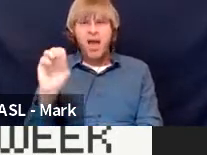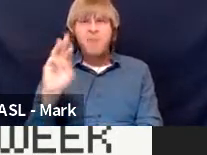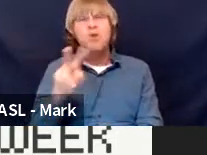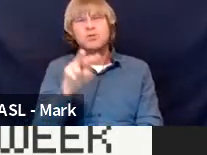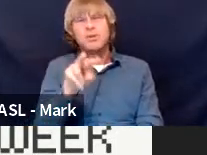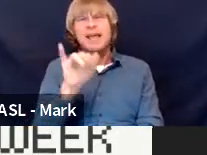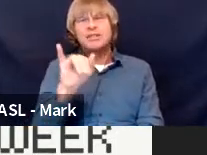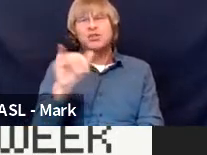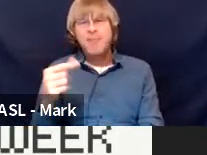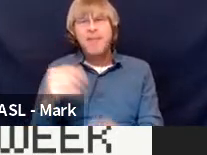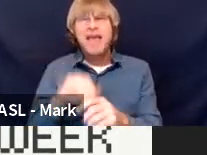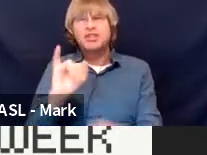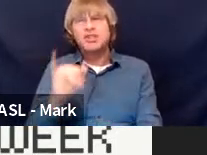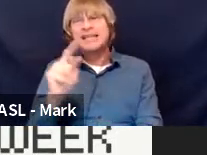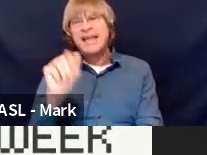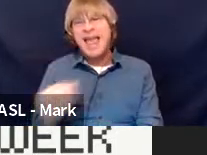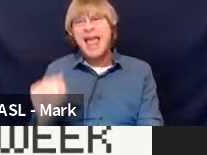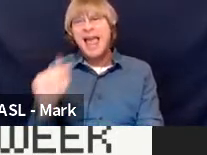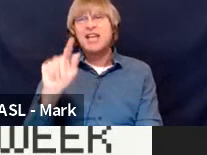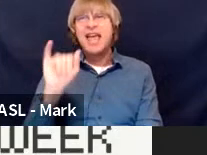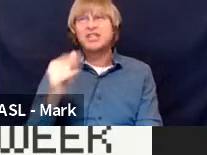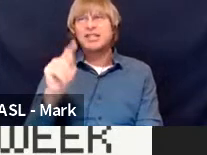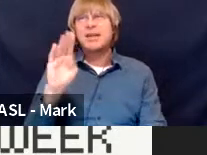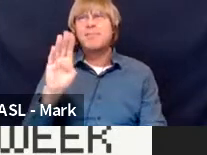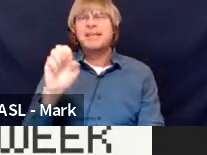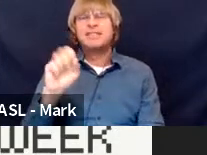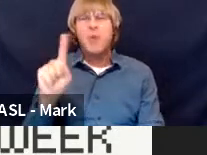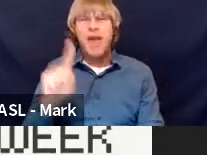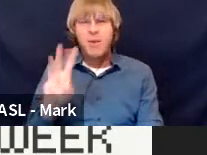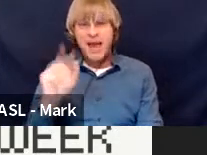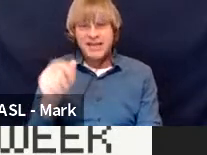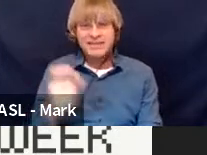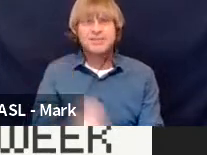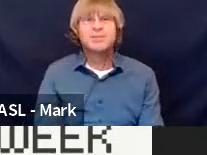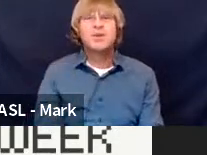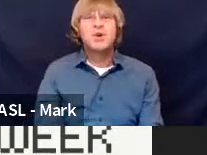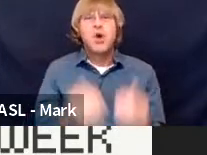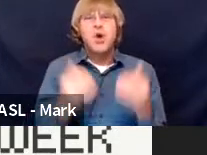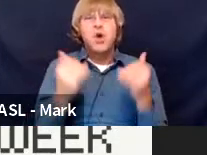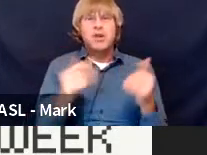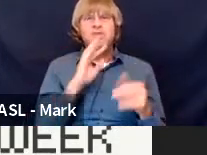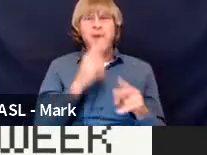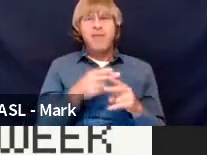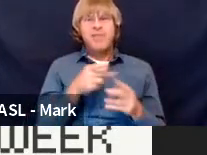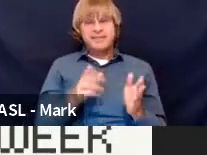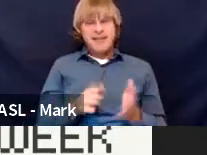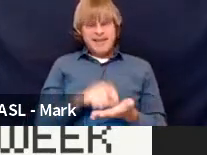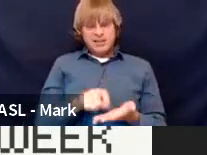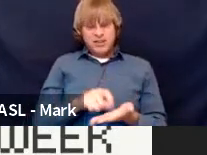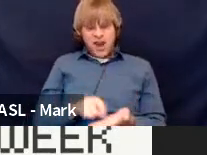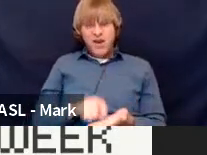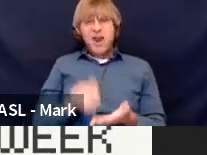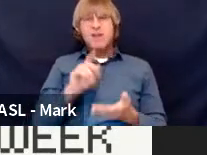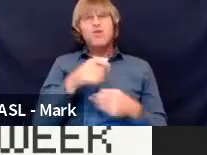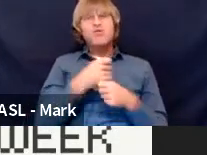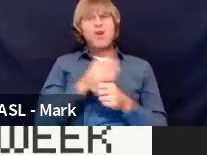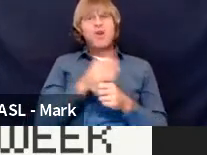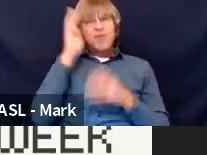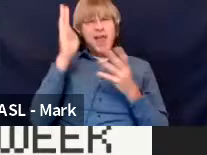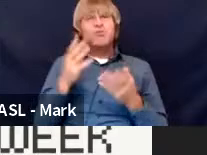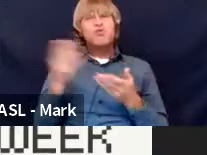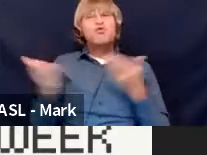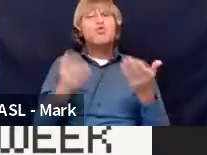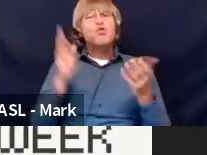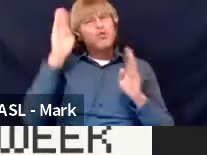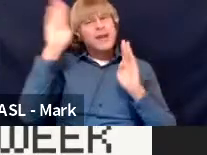him on Instagram at JT Beeswax. Today, he will be talking about stationery design and his work with creating greeting card